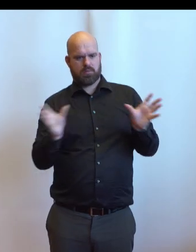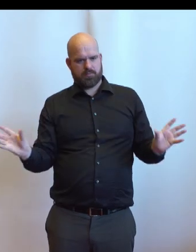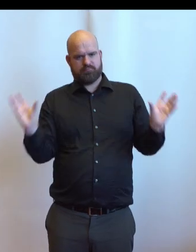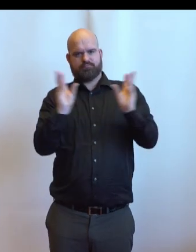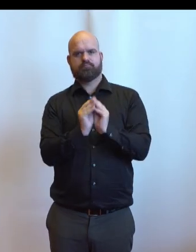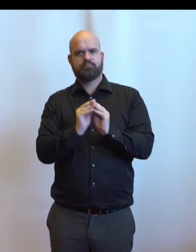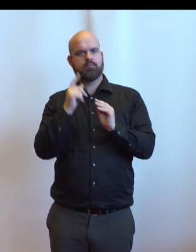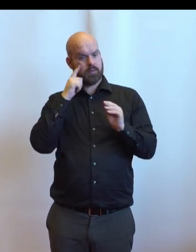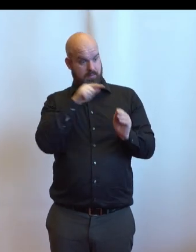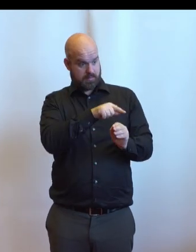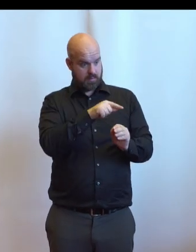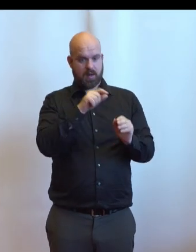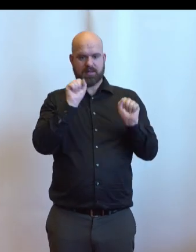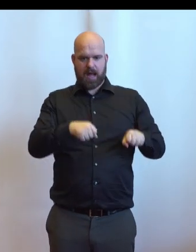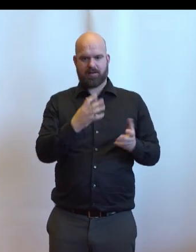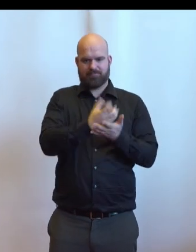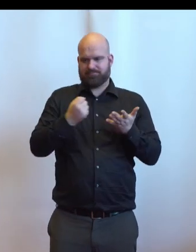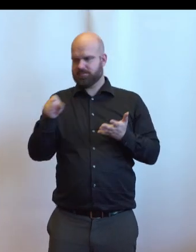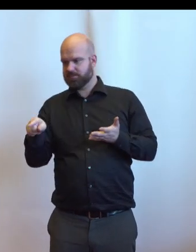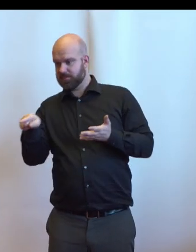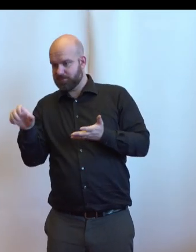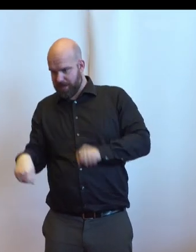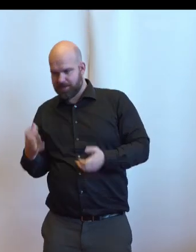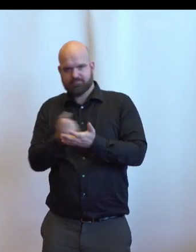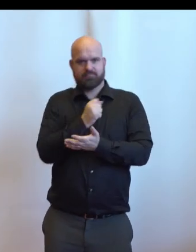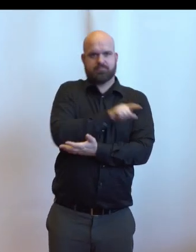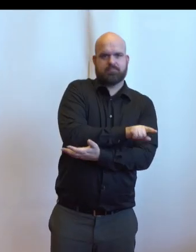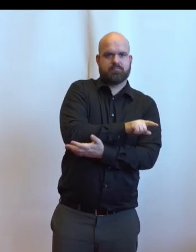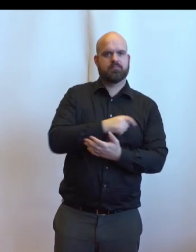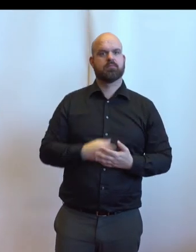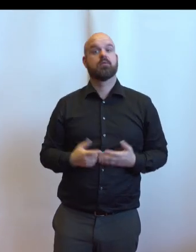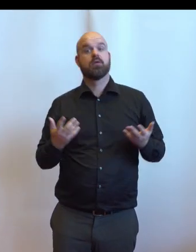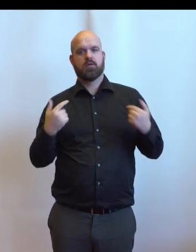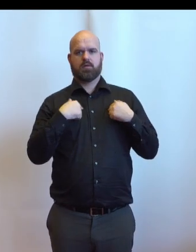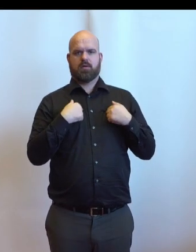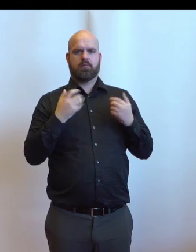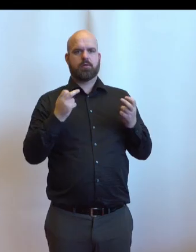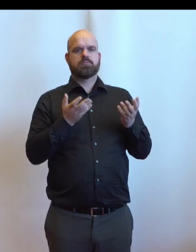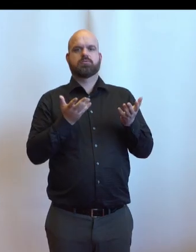provide managed services to a lot of our clients. So we help deliver some of the accessibility